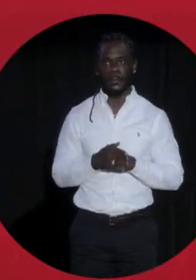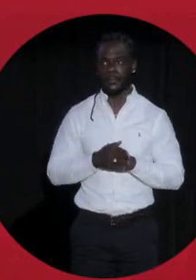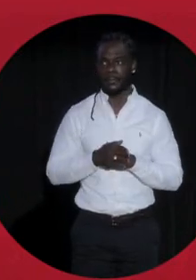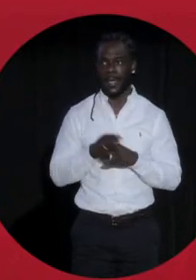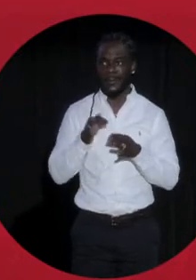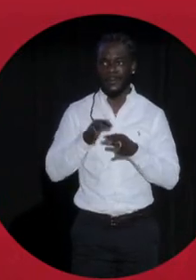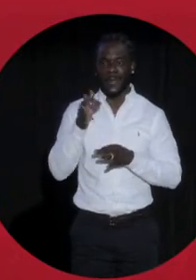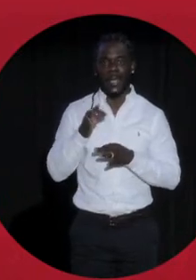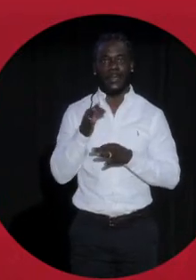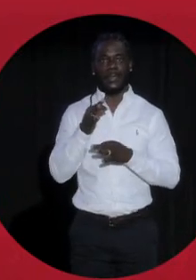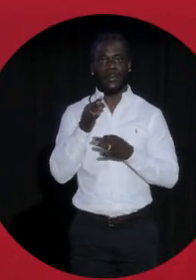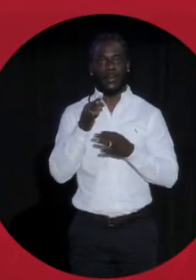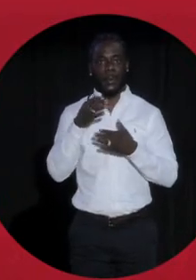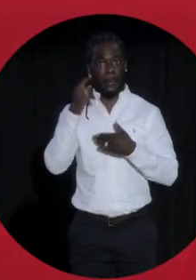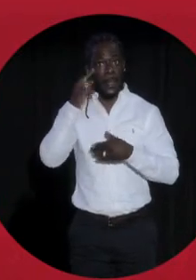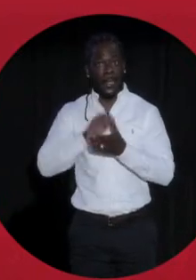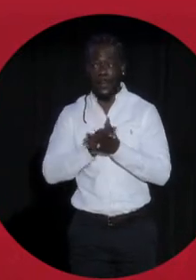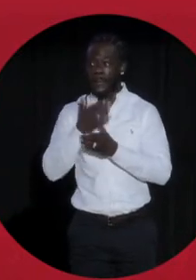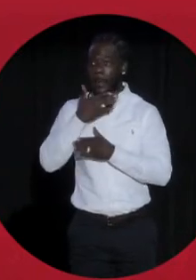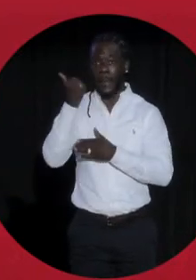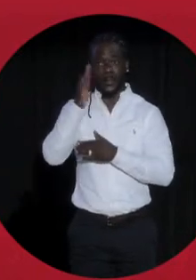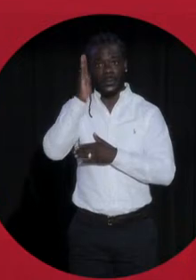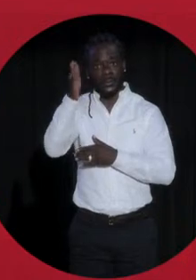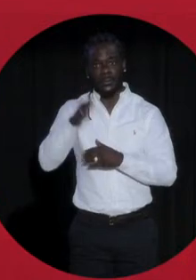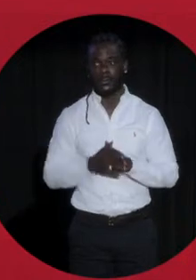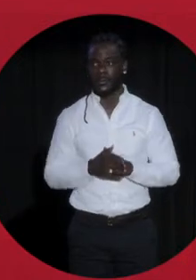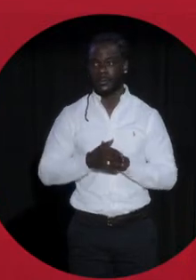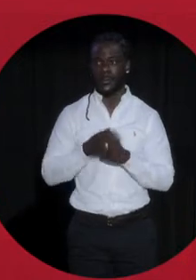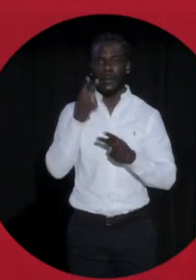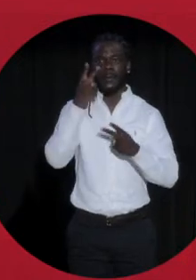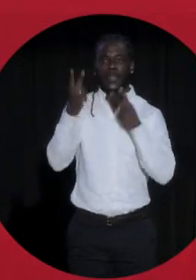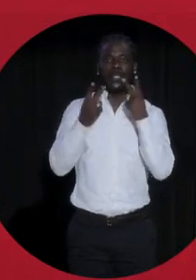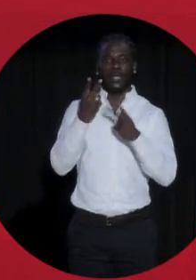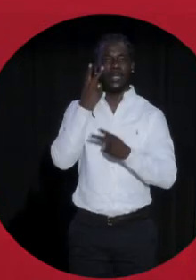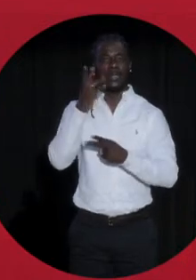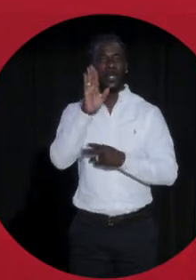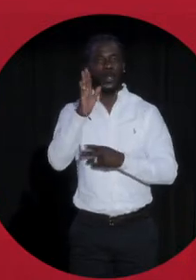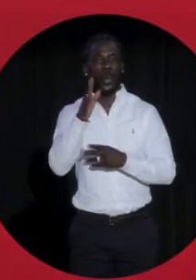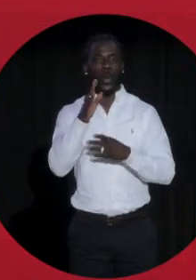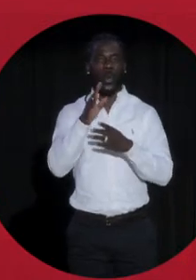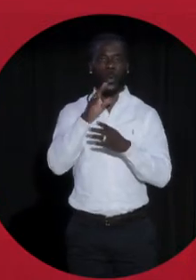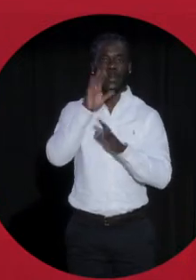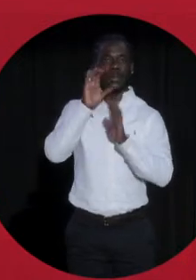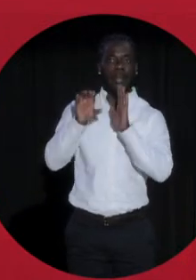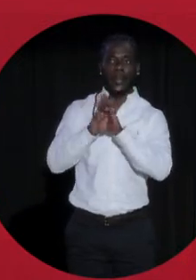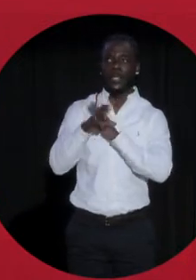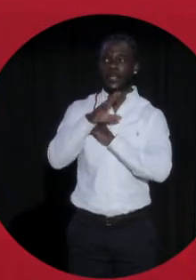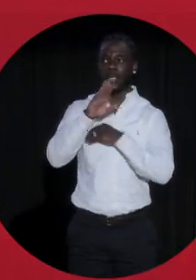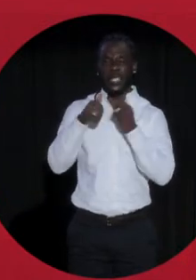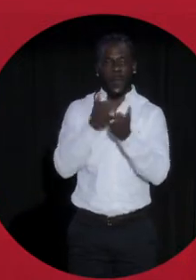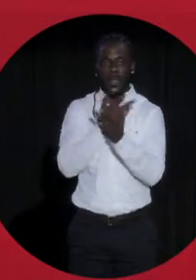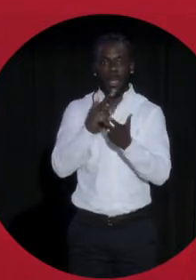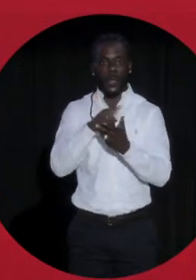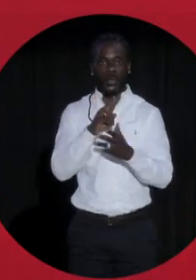ahead. Vision to be able to see your image in all of your created